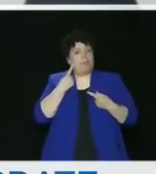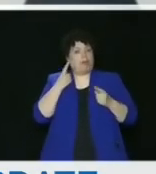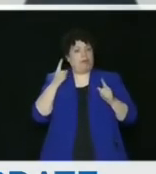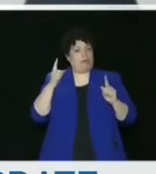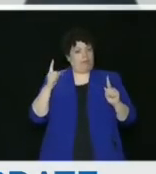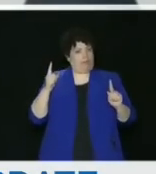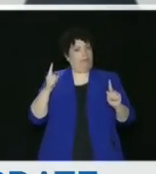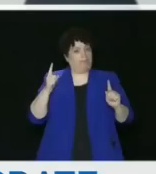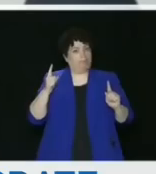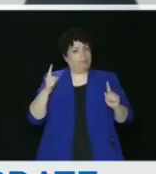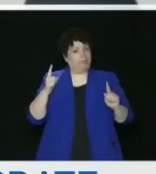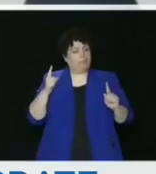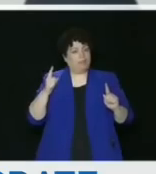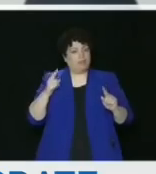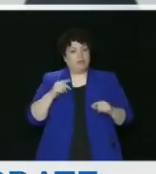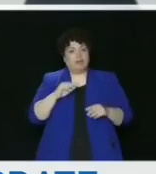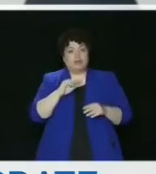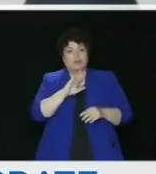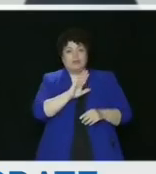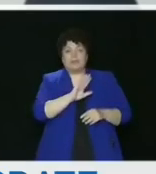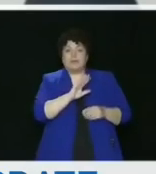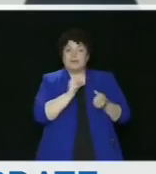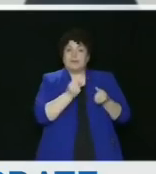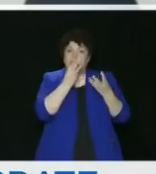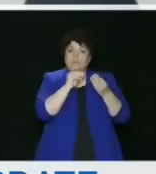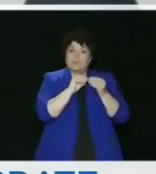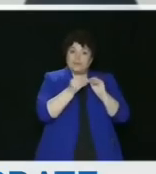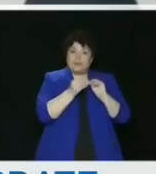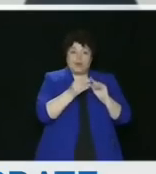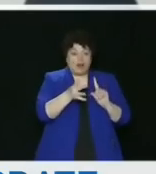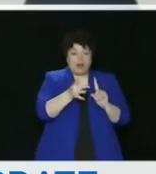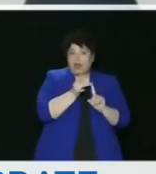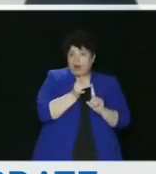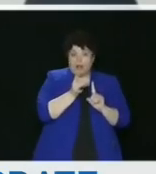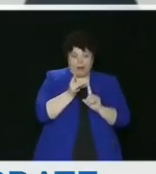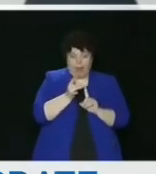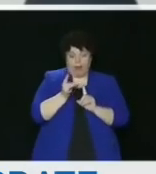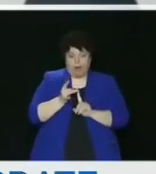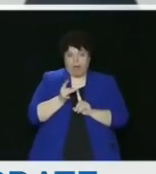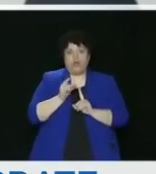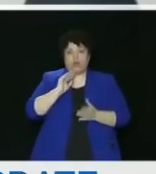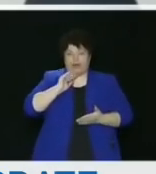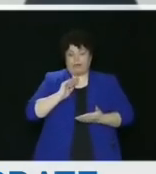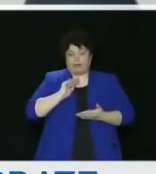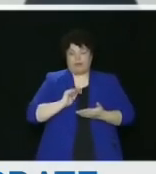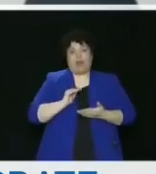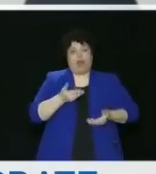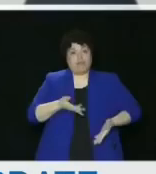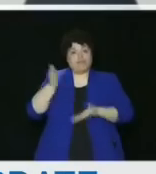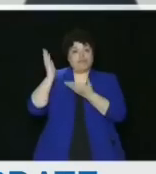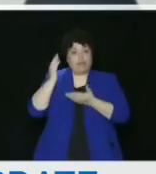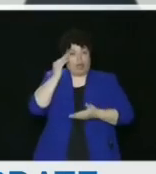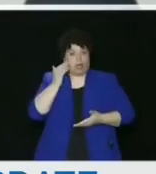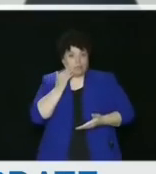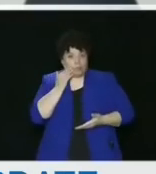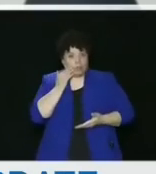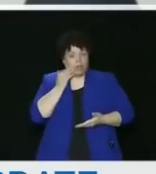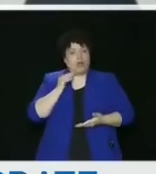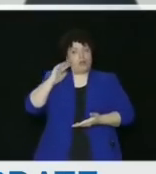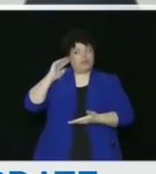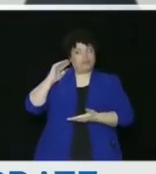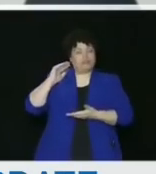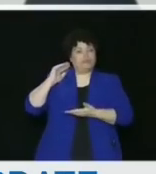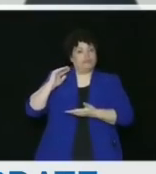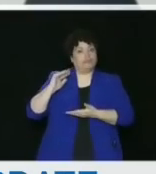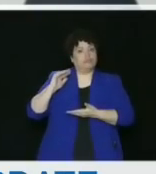the number of rates of infection are going down, and also the rates of hospitalization. These can